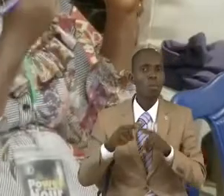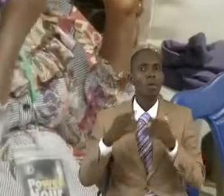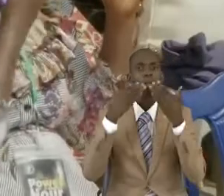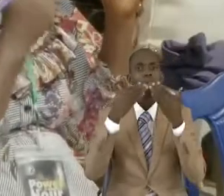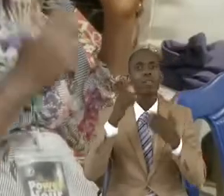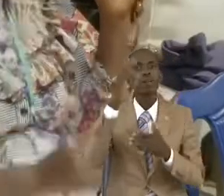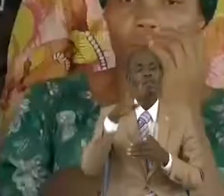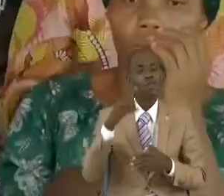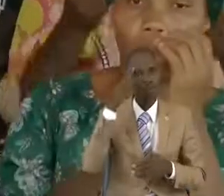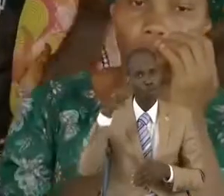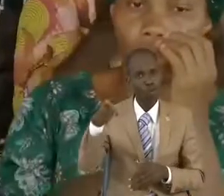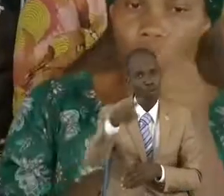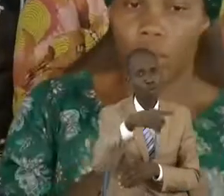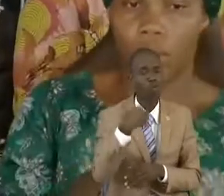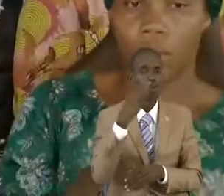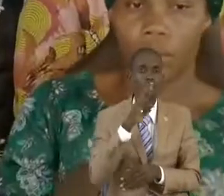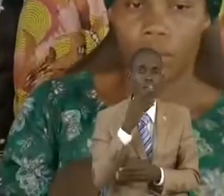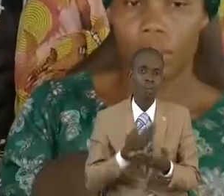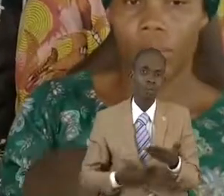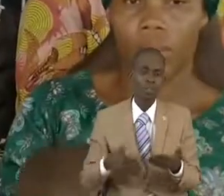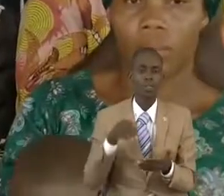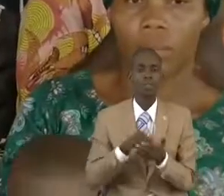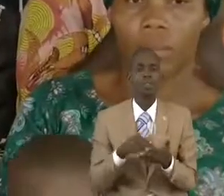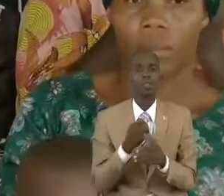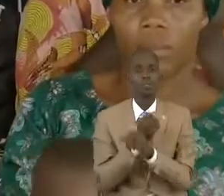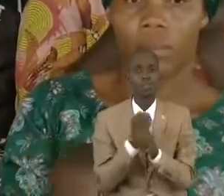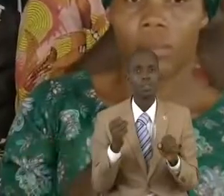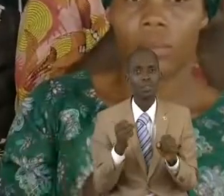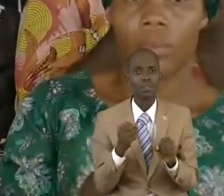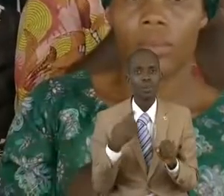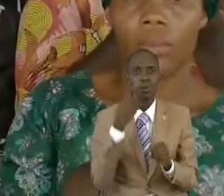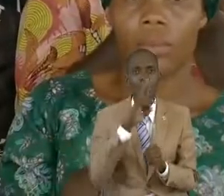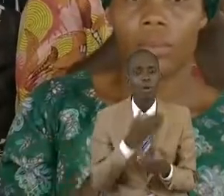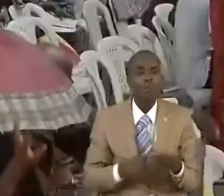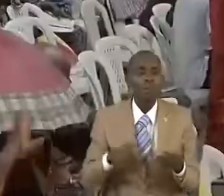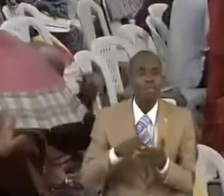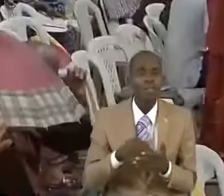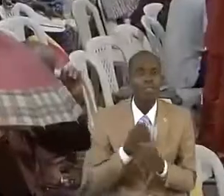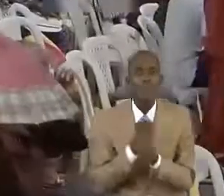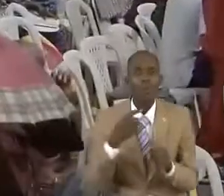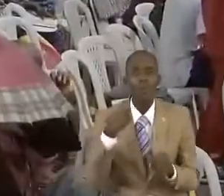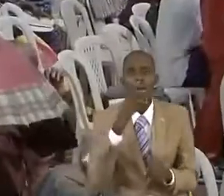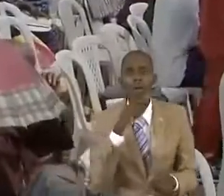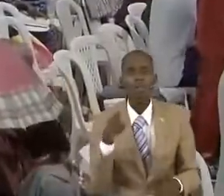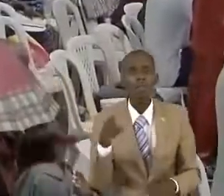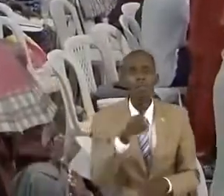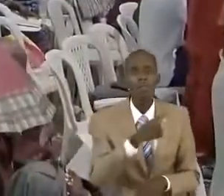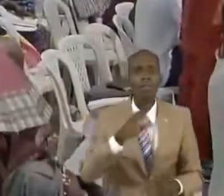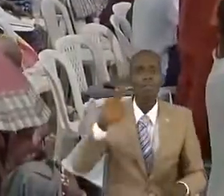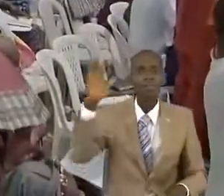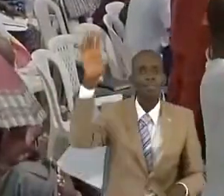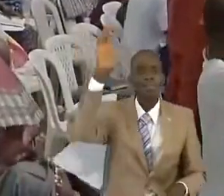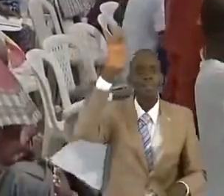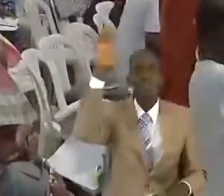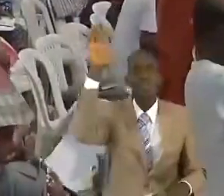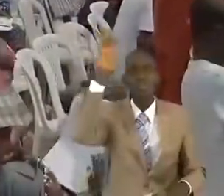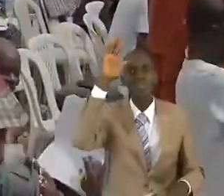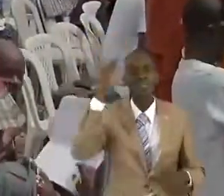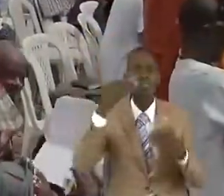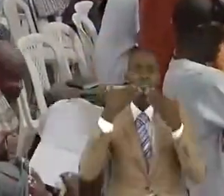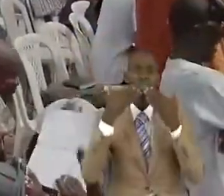are born again. Can I see your face? I said, thank God for those who are born again.